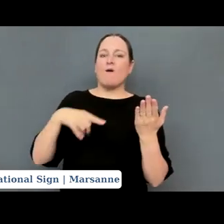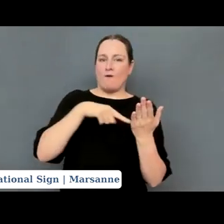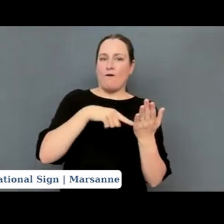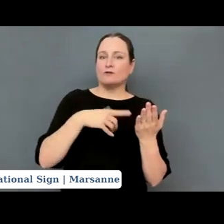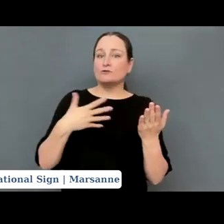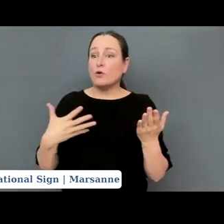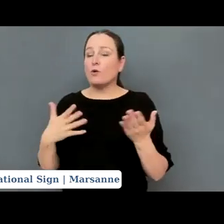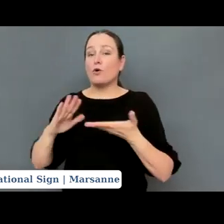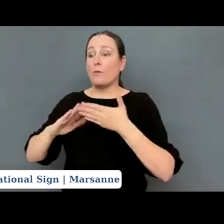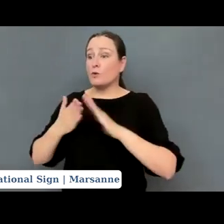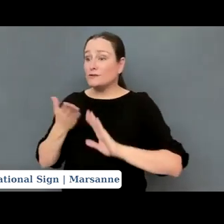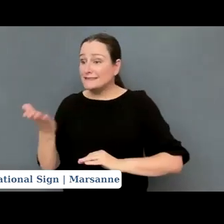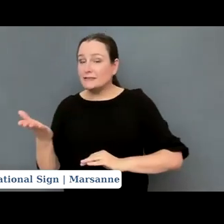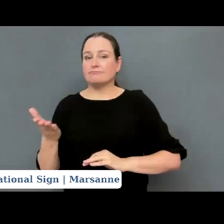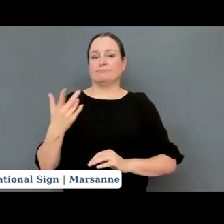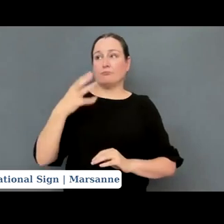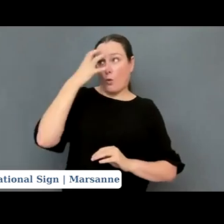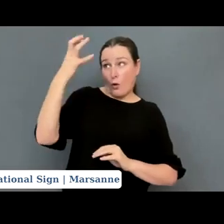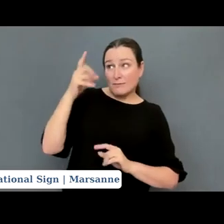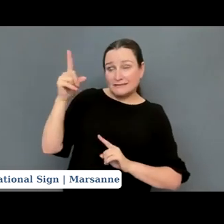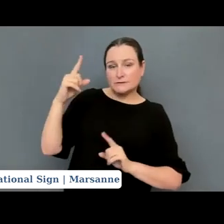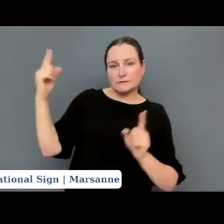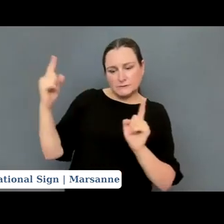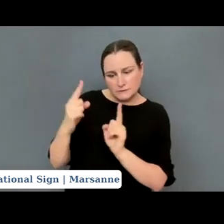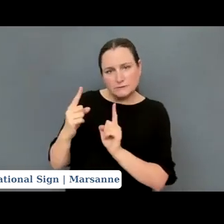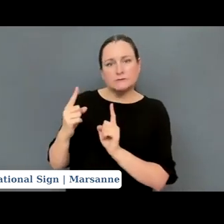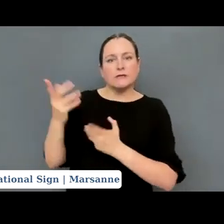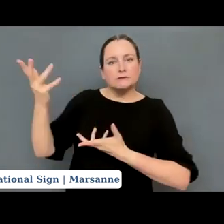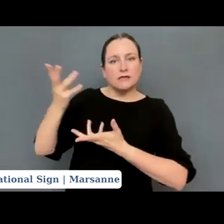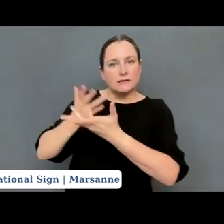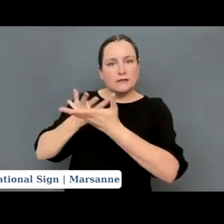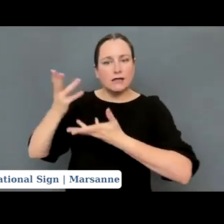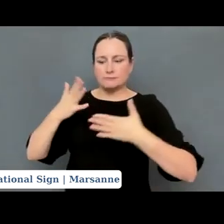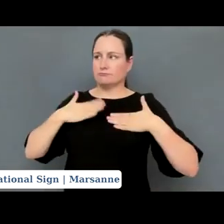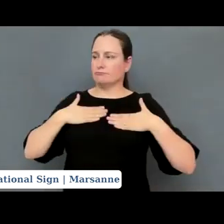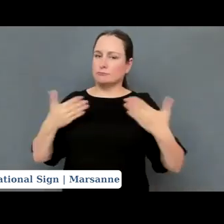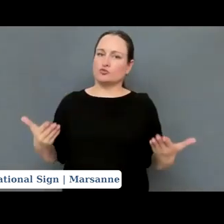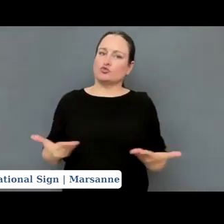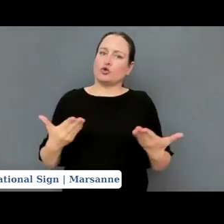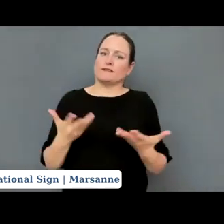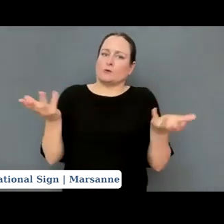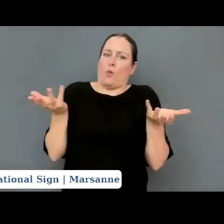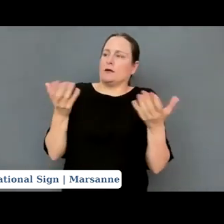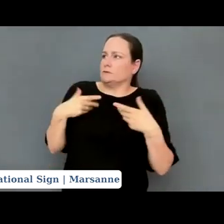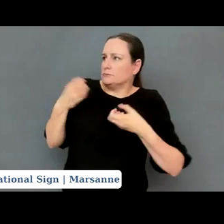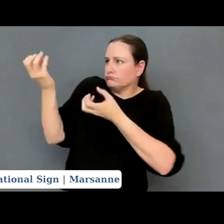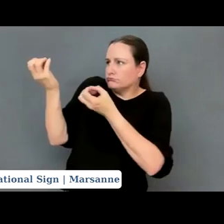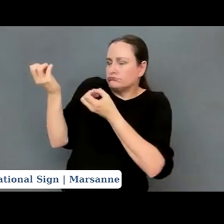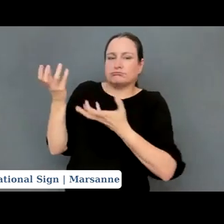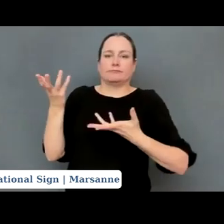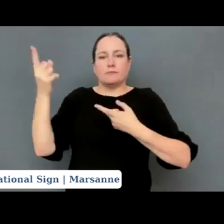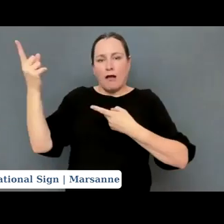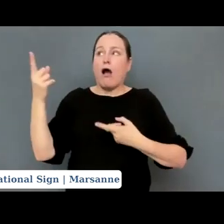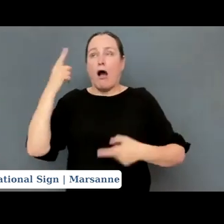and the services. This allows the constant adapting and improvements of the program.